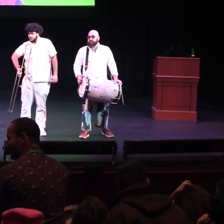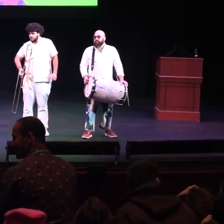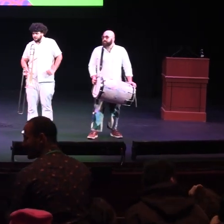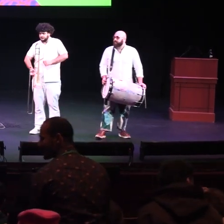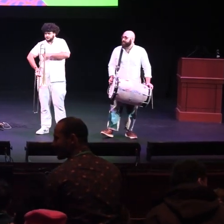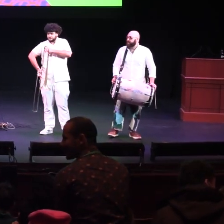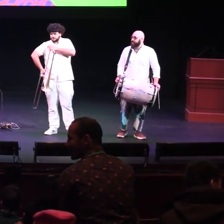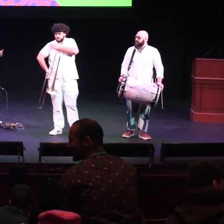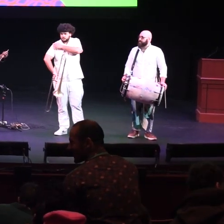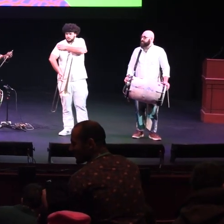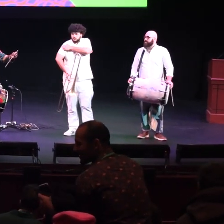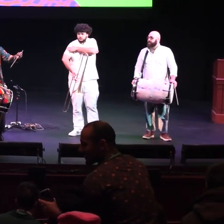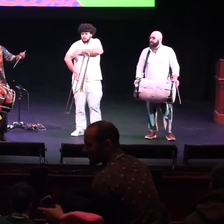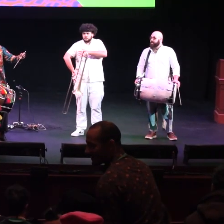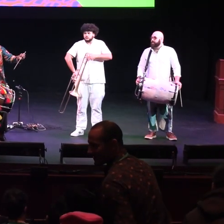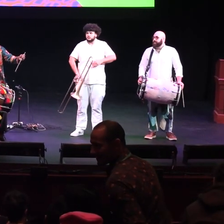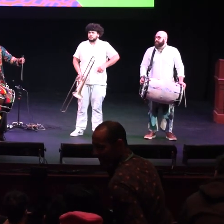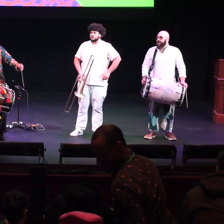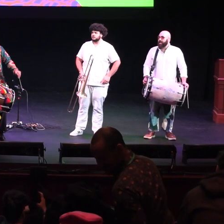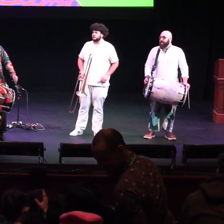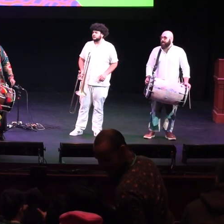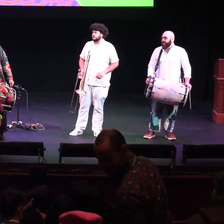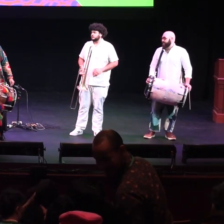Rhythm and frequency is what connects us all, yeah?